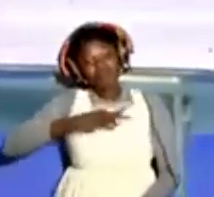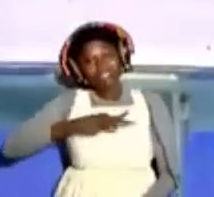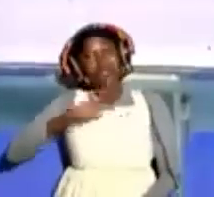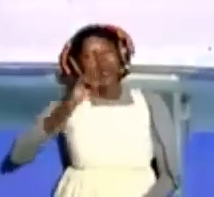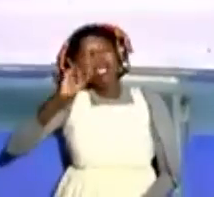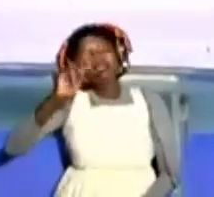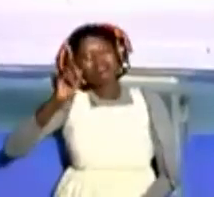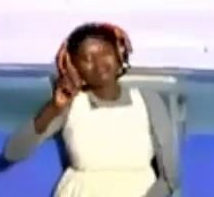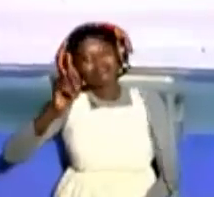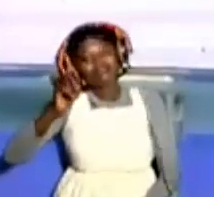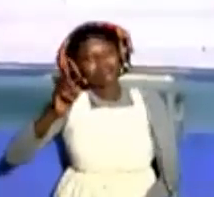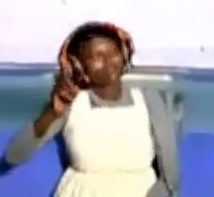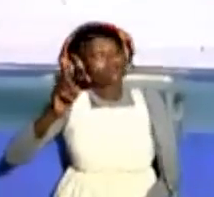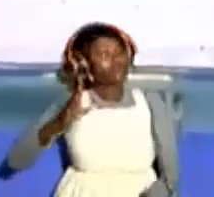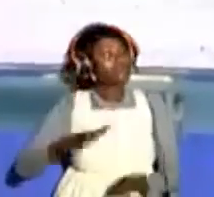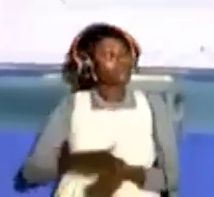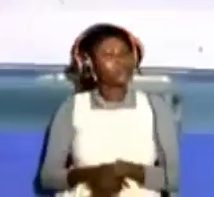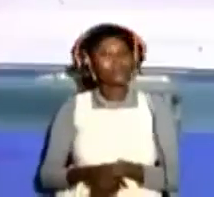Where?